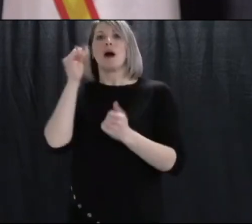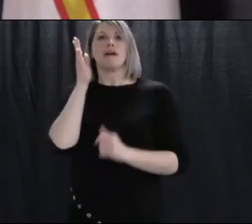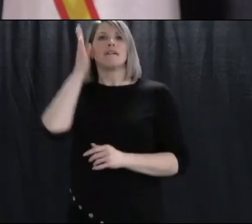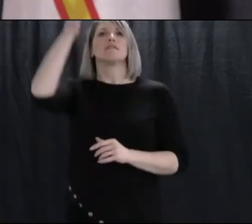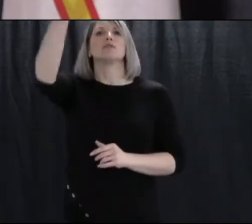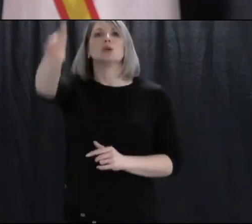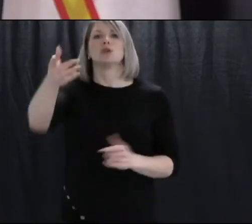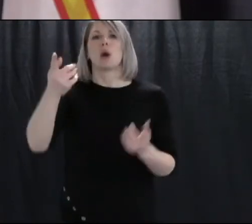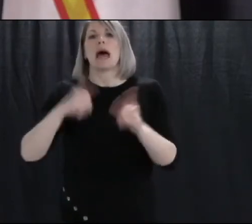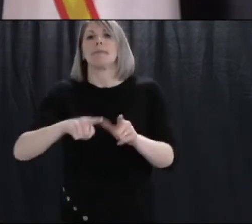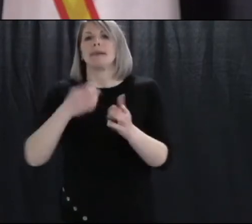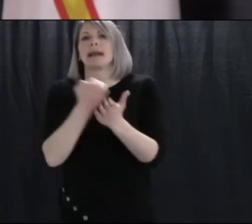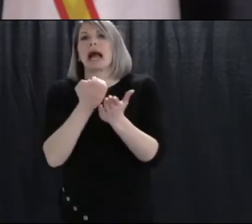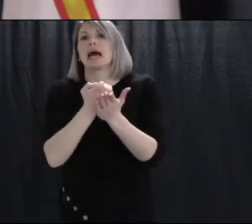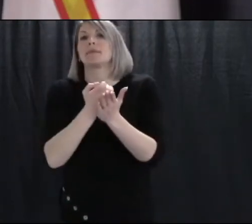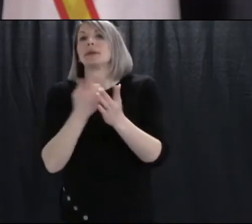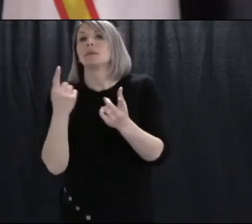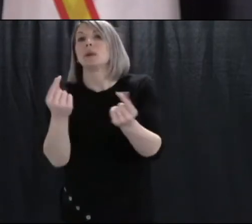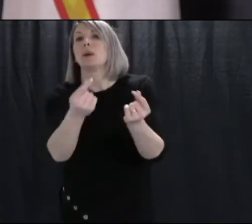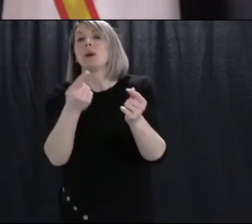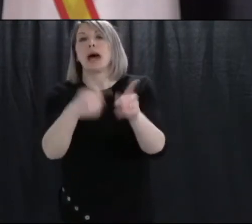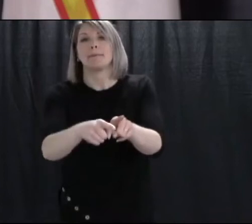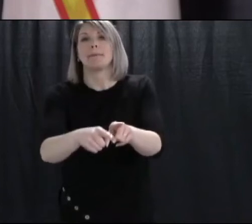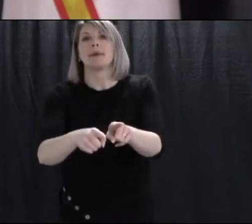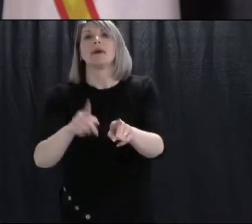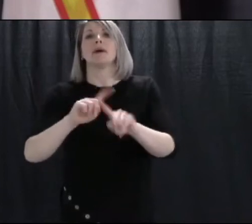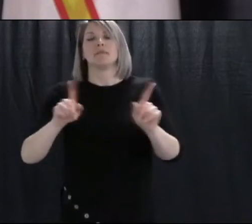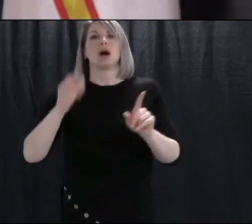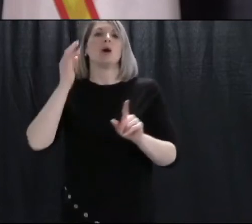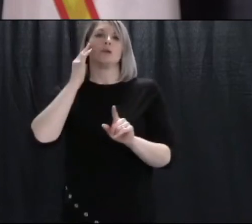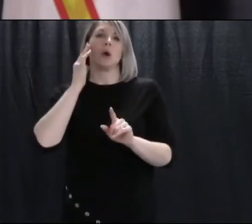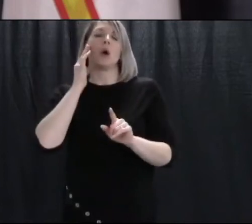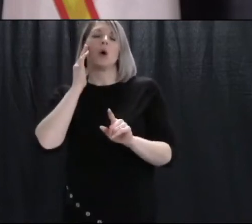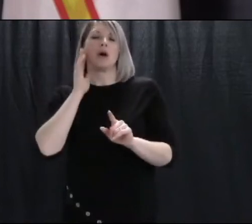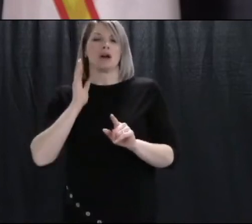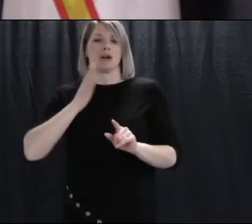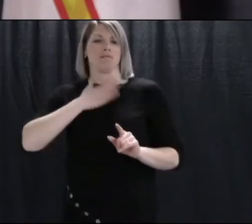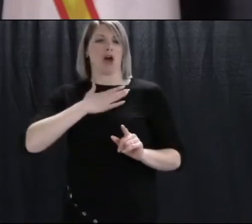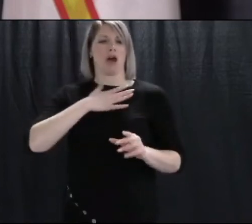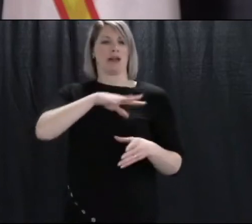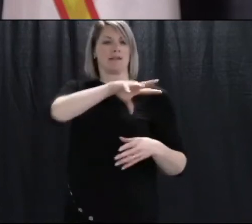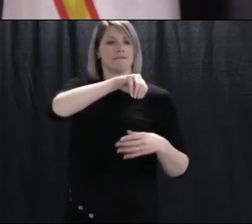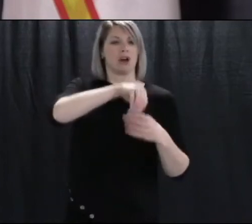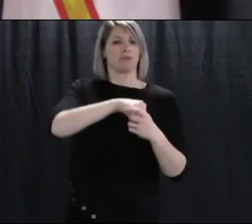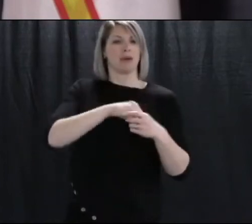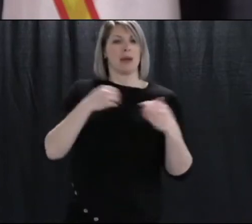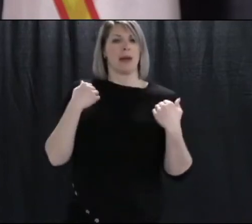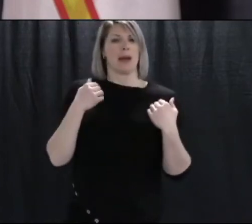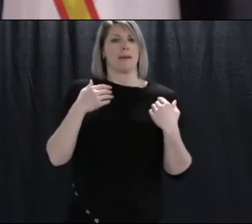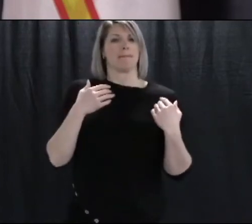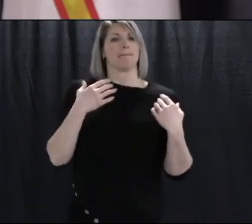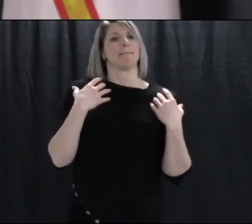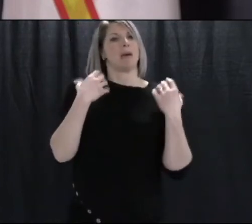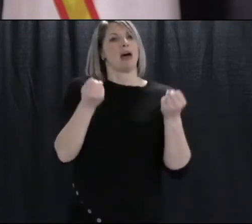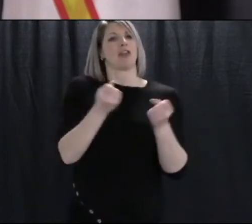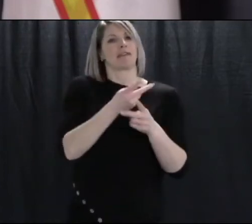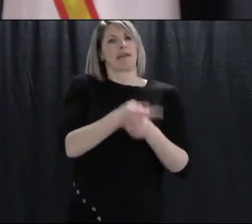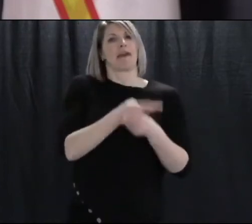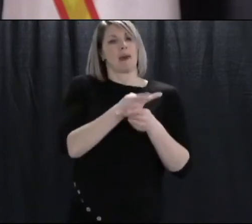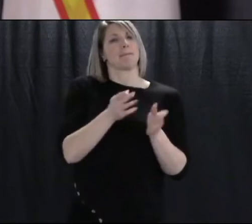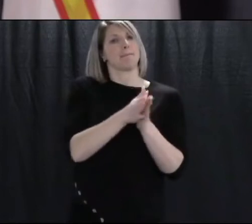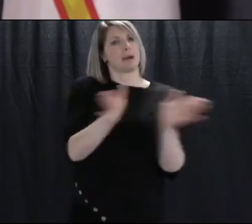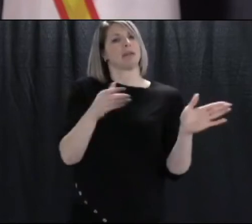present, the consultations that I'm involved in will be around health care and COVID-19 in our province. What